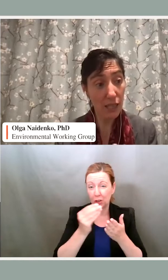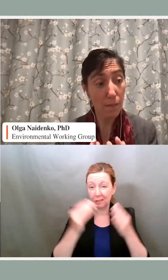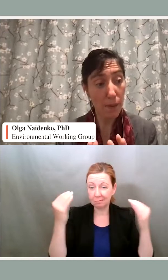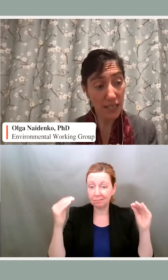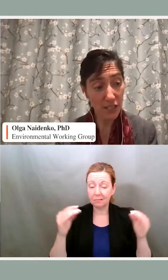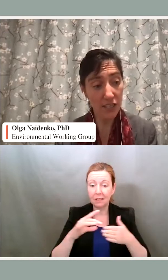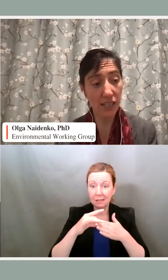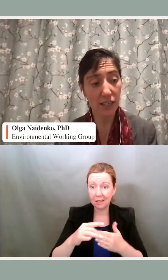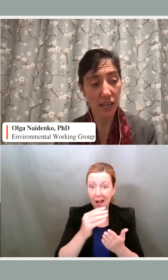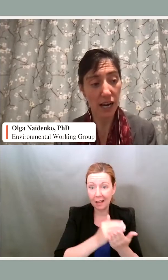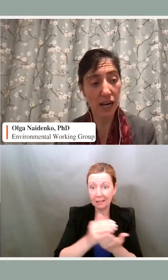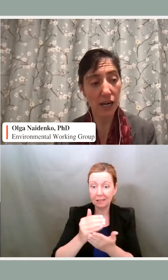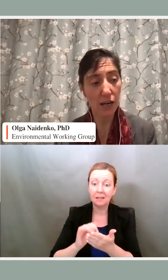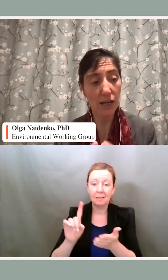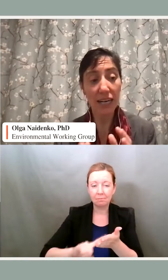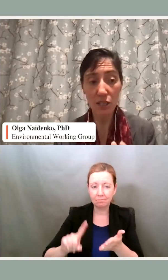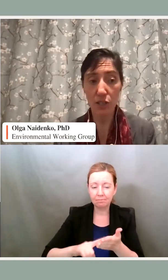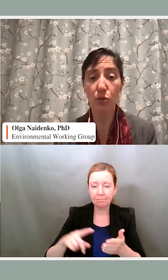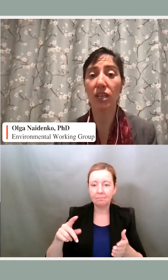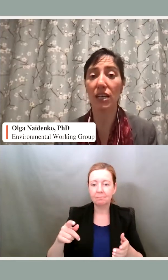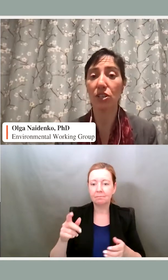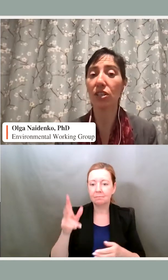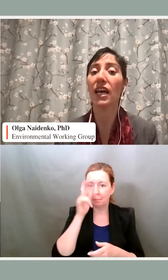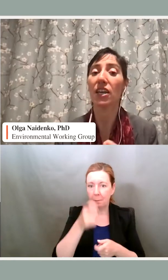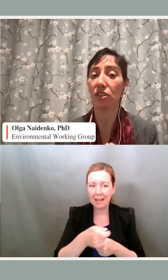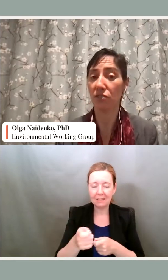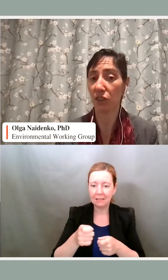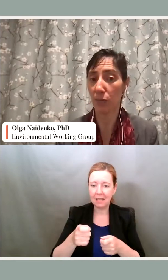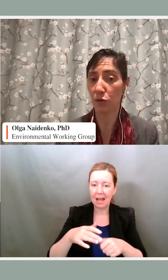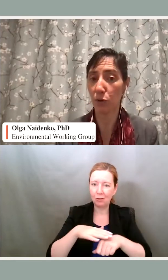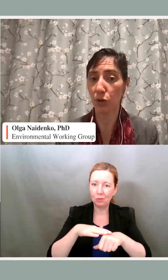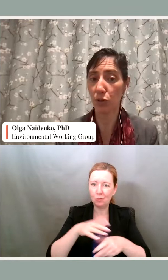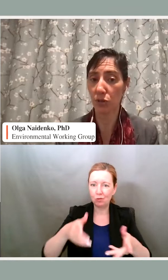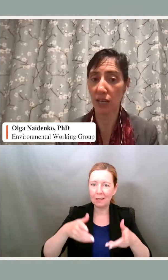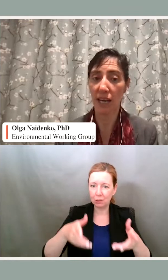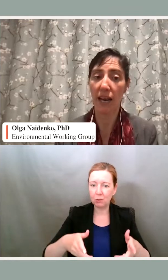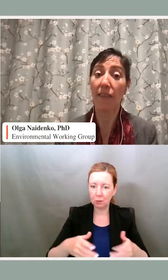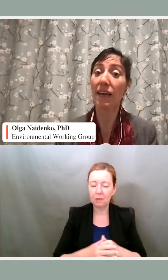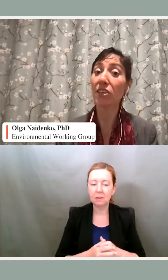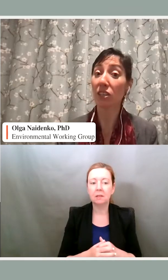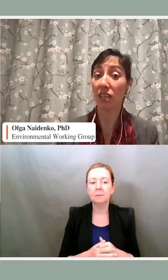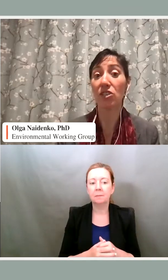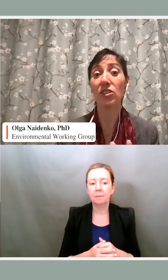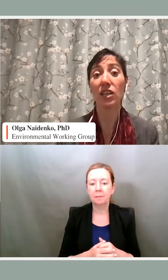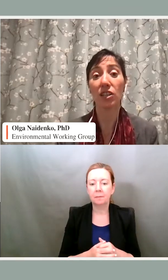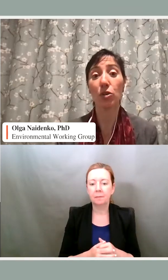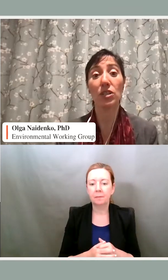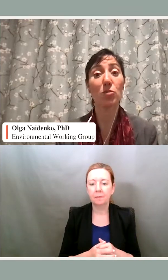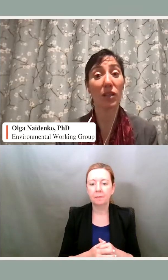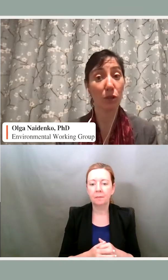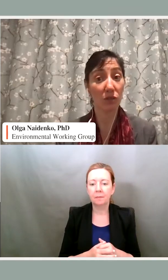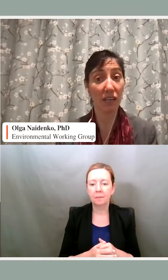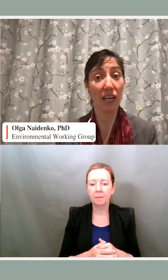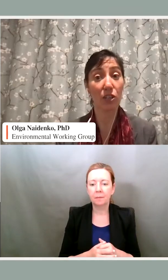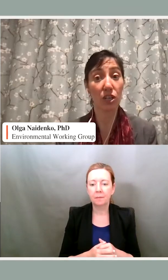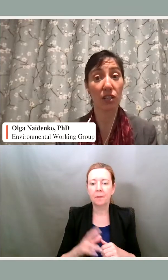at pesticide residue testing in different types of produce. That is a testing that US